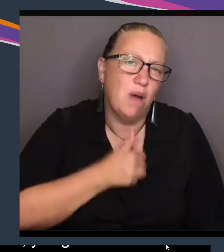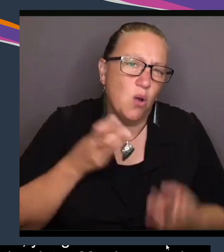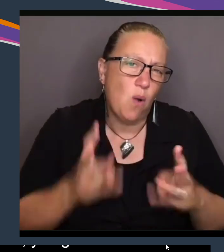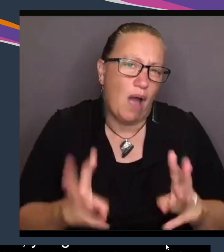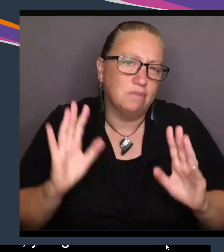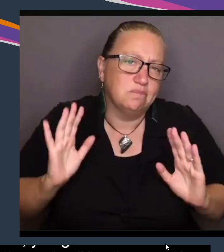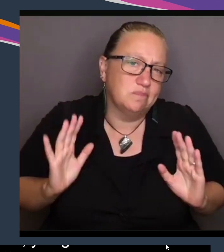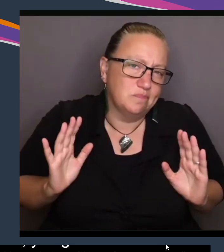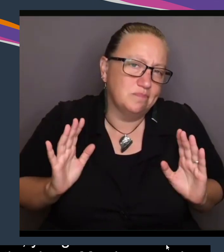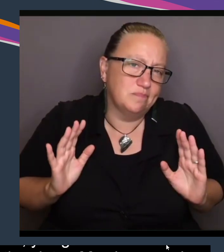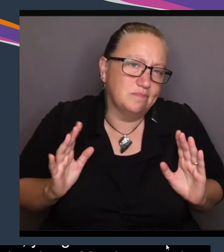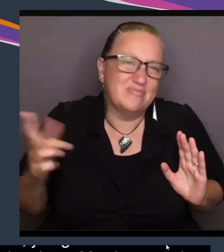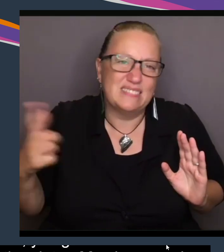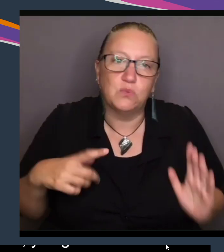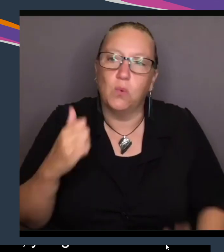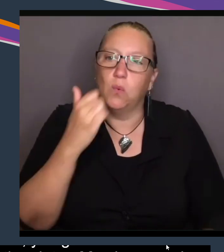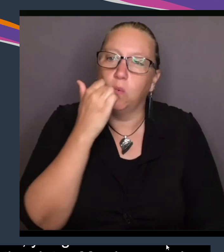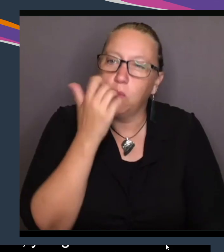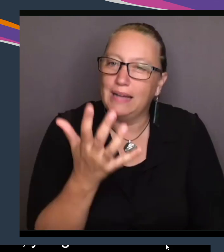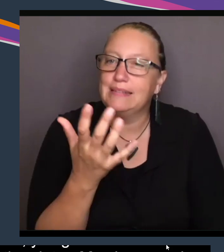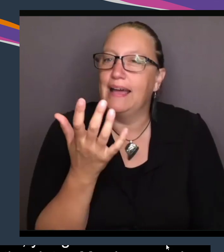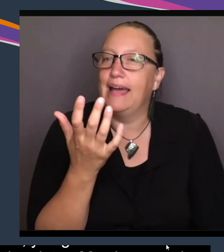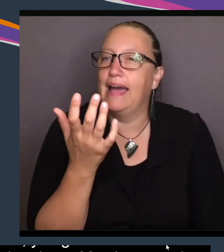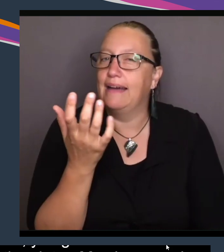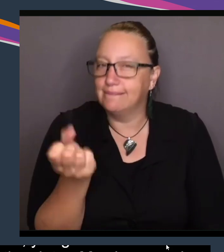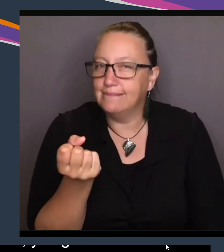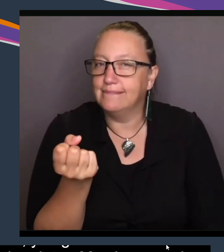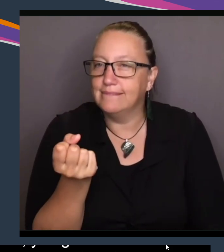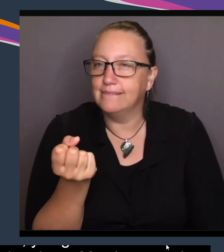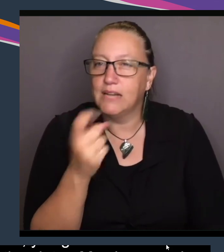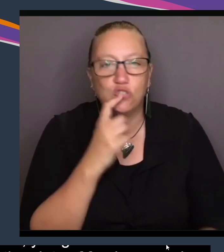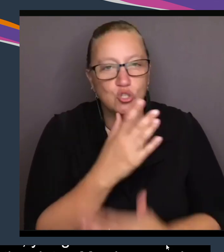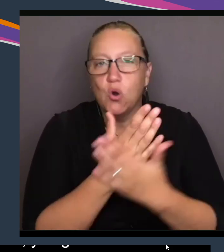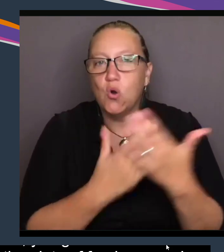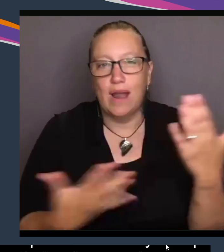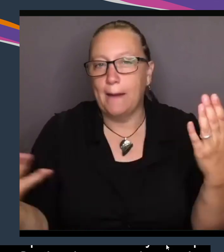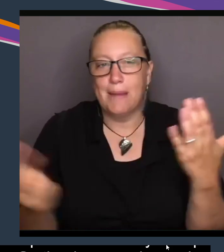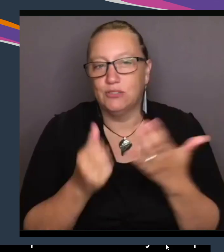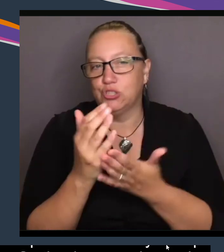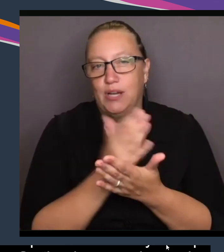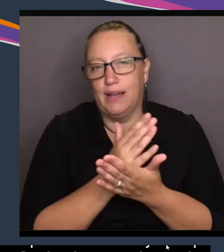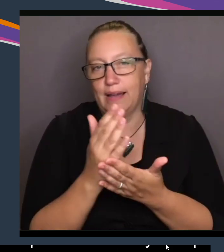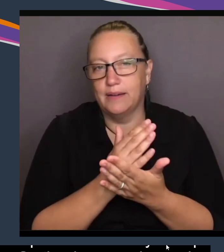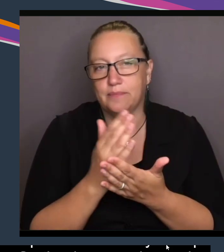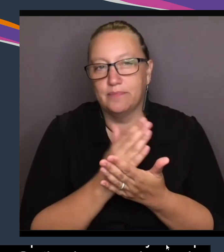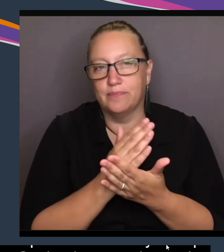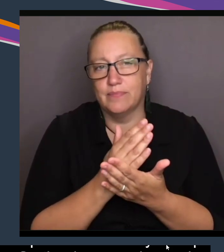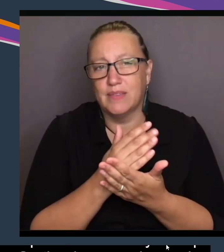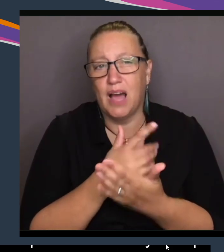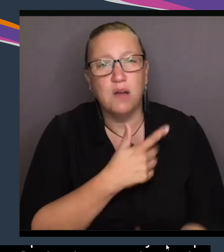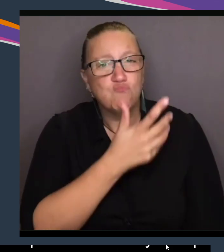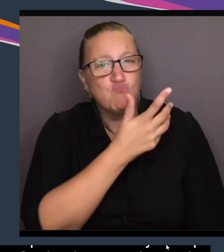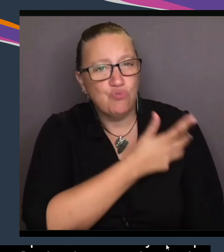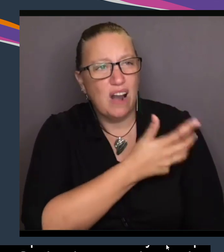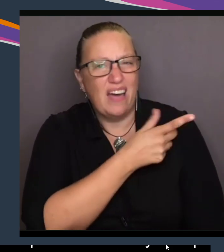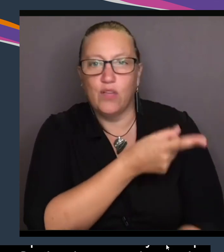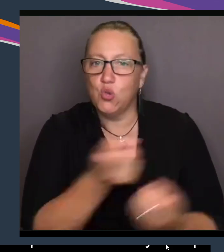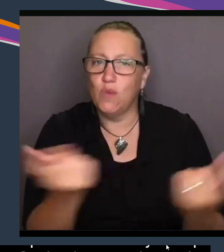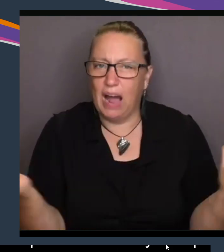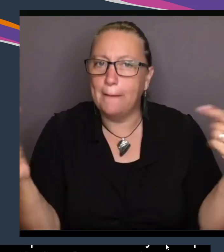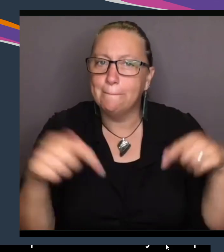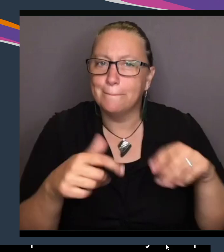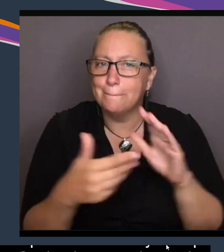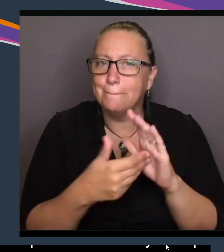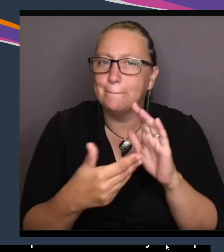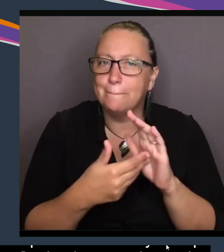there's always a narrative to tell. And I'm just so proud that yous have all made it here.